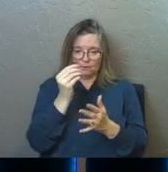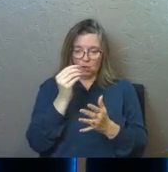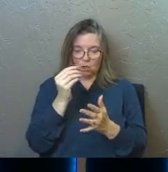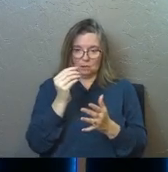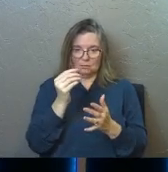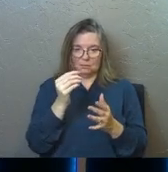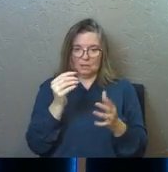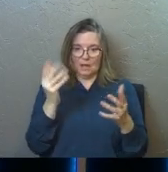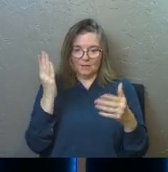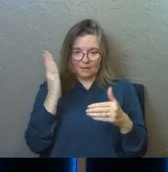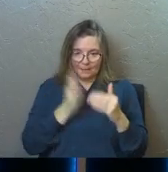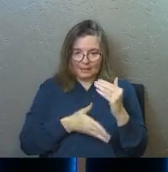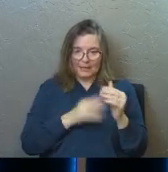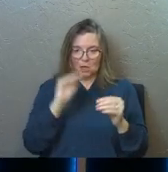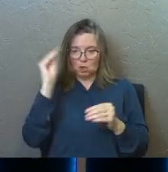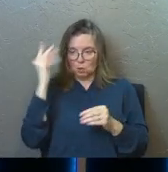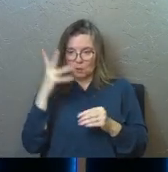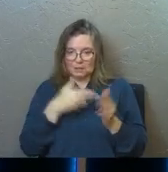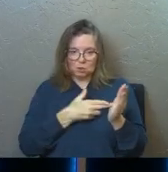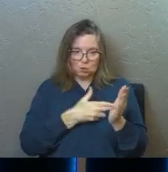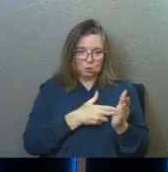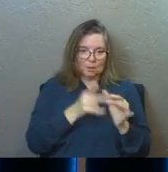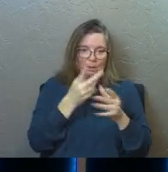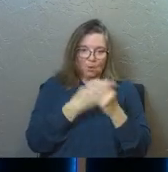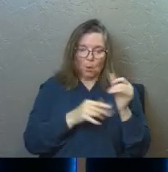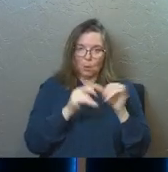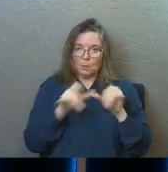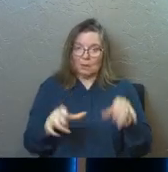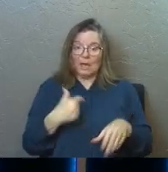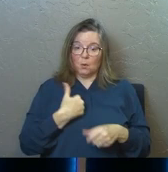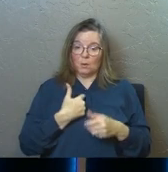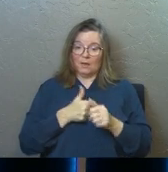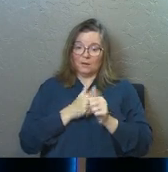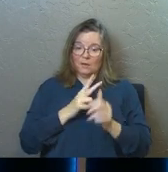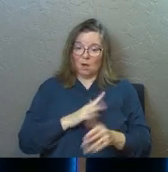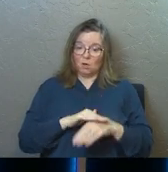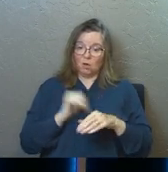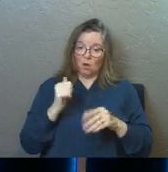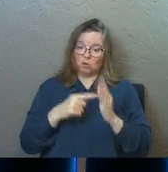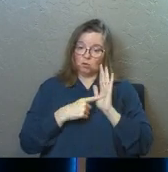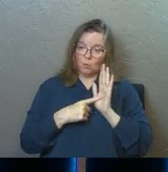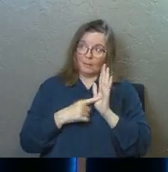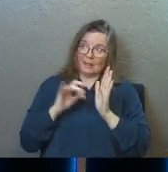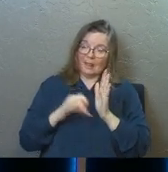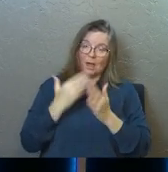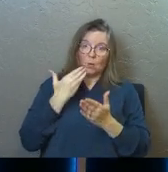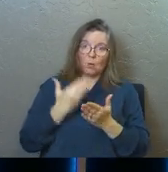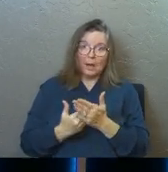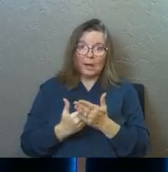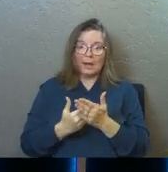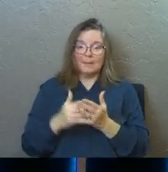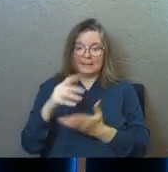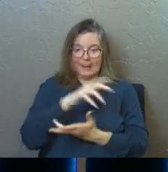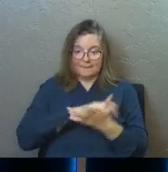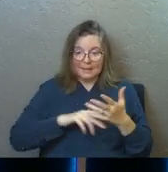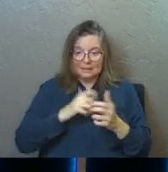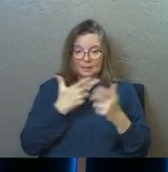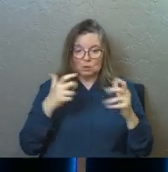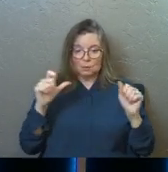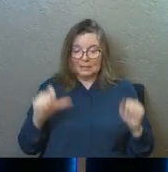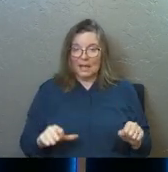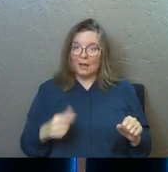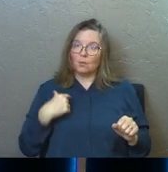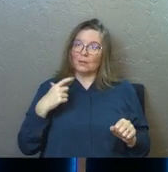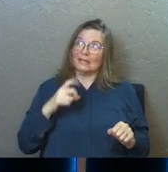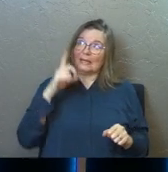paradox of complete grace and truth. He is both. And we as his followers are called to represent that well and to be a mix as much as we possibly